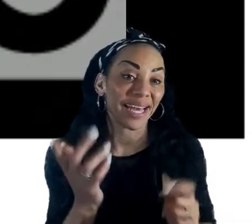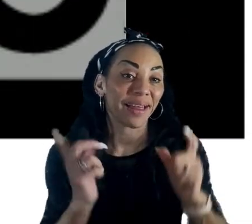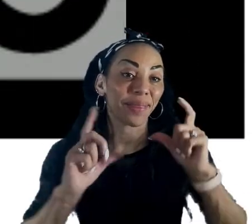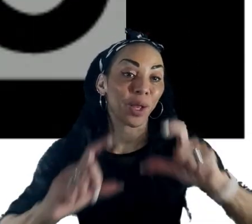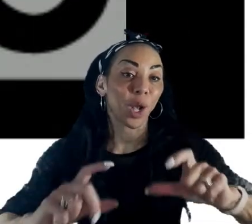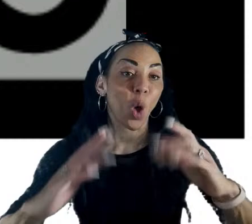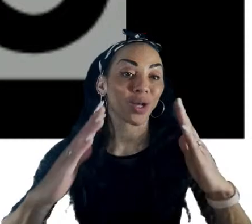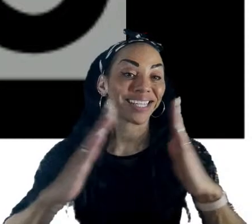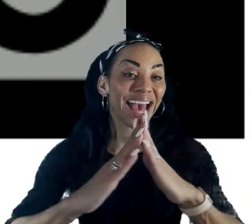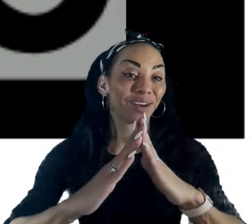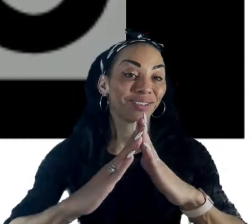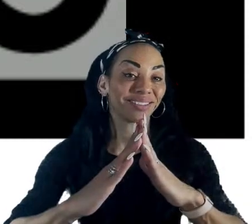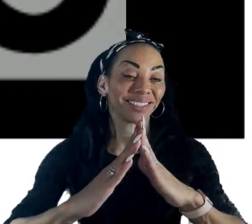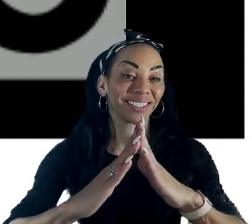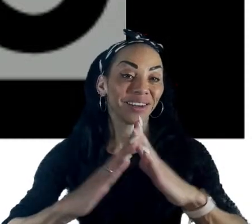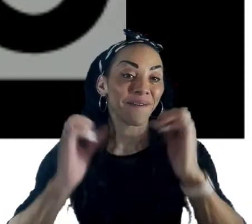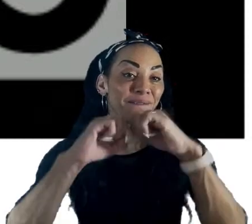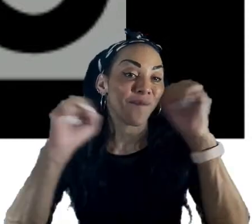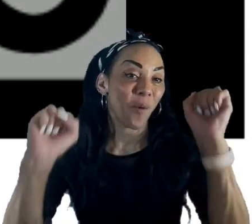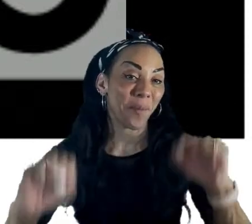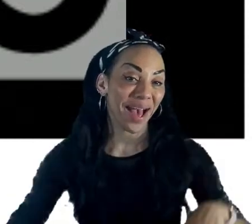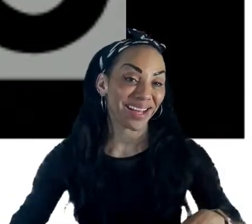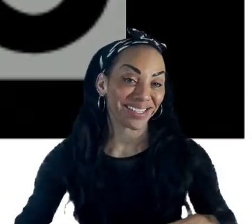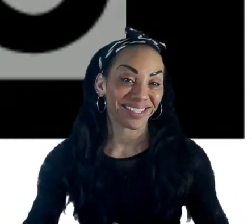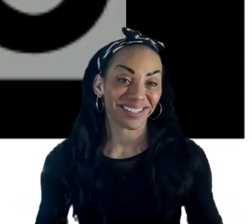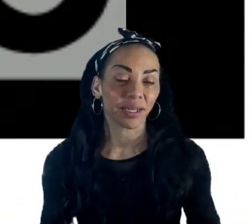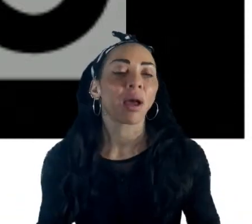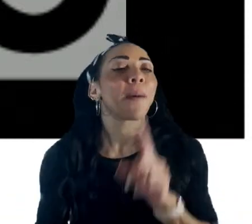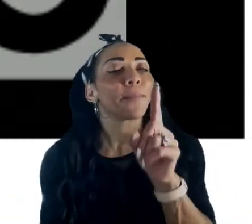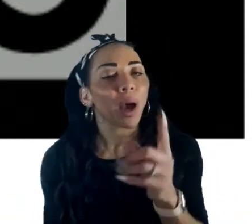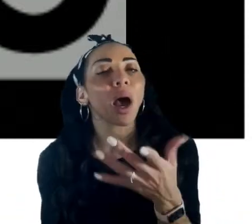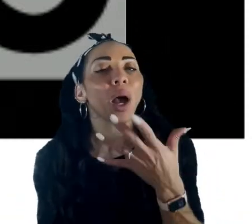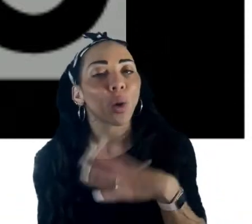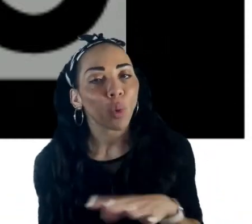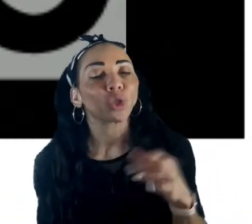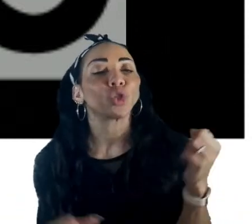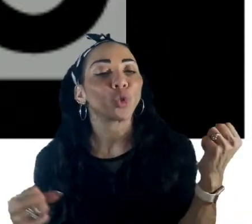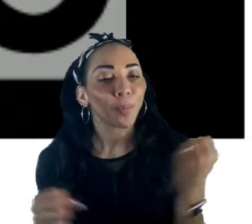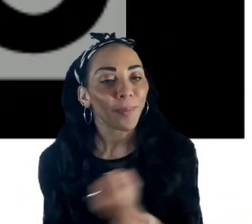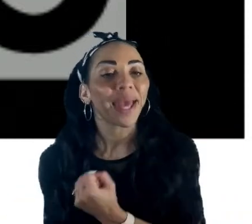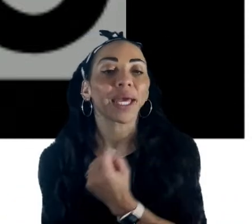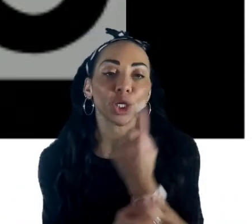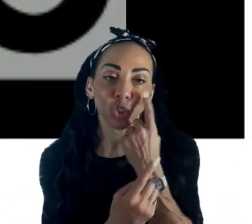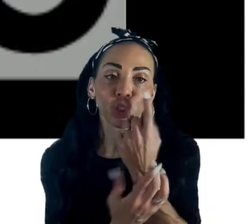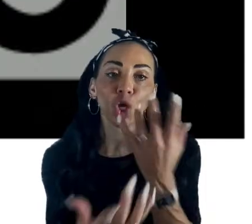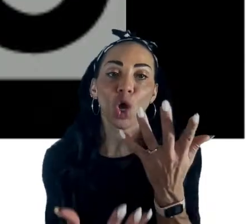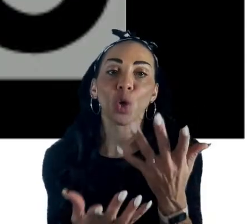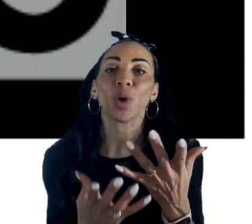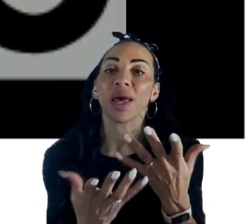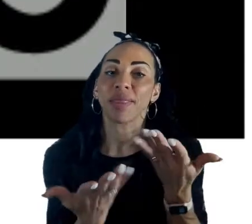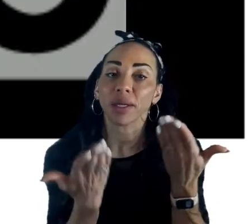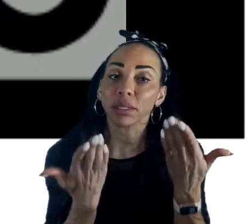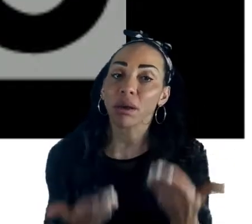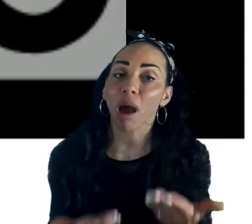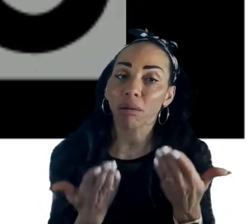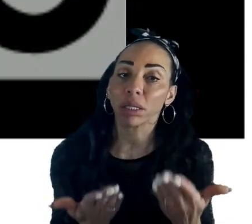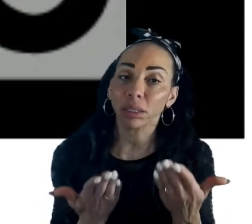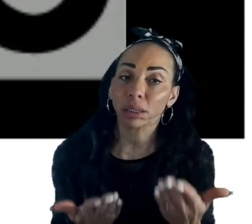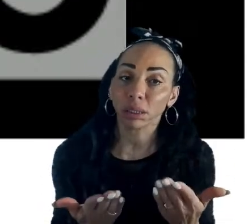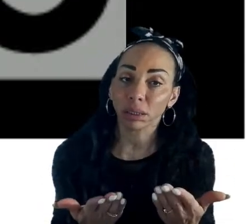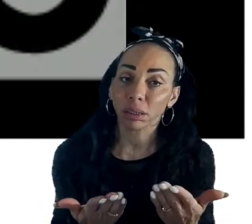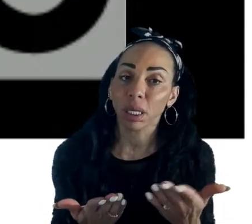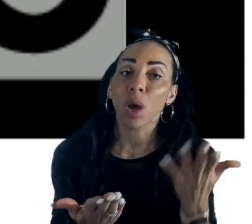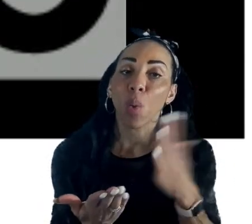But ultimately, I want to make a show that resonates with the current climate. I want it to be playful, I want to